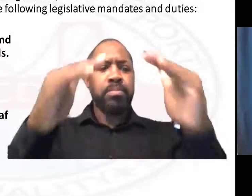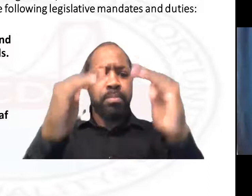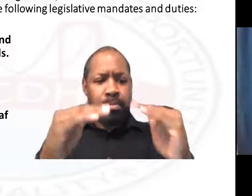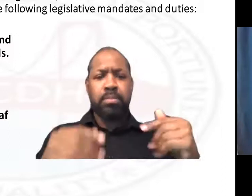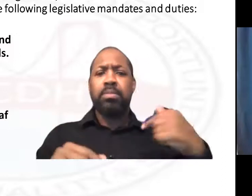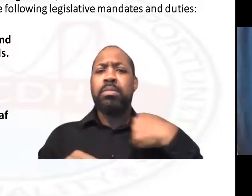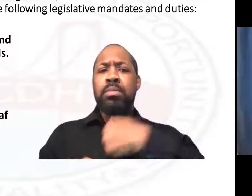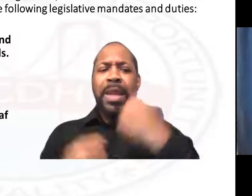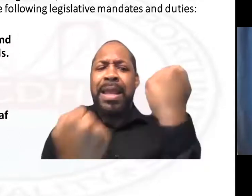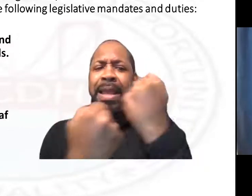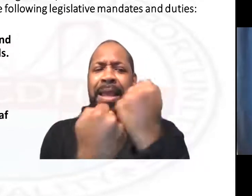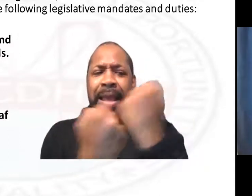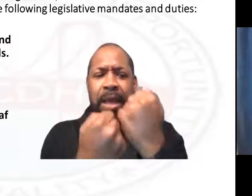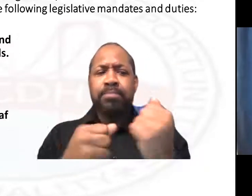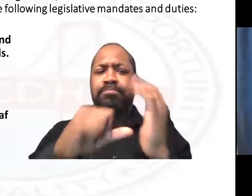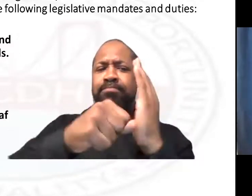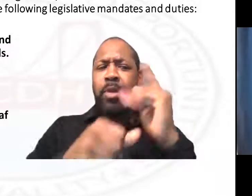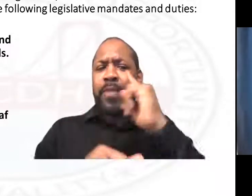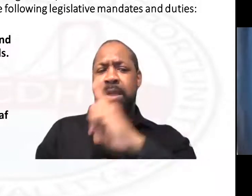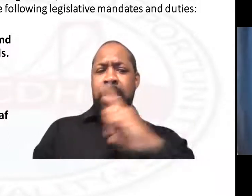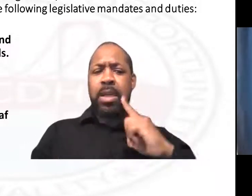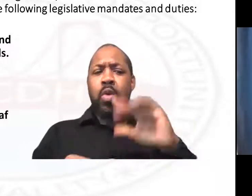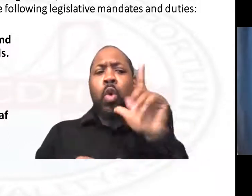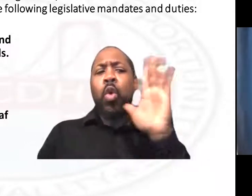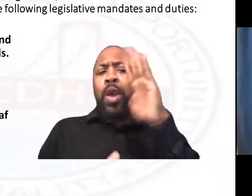to continue to increase awareness.